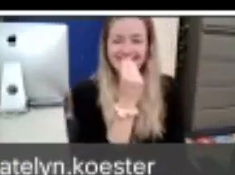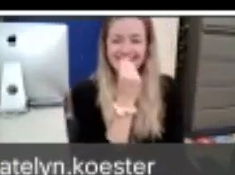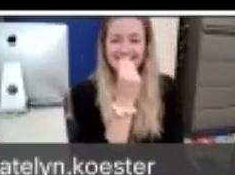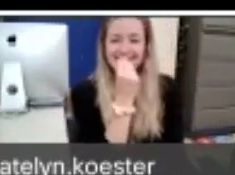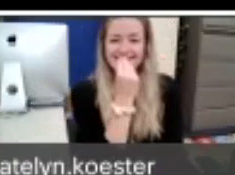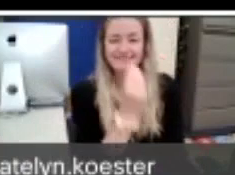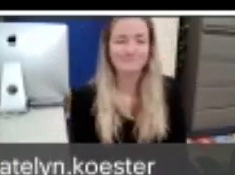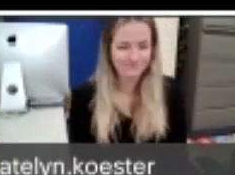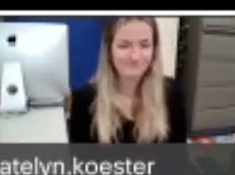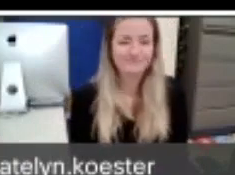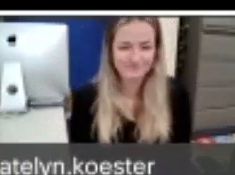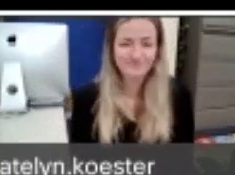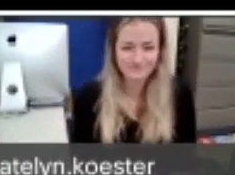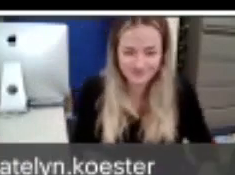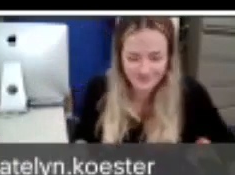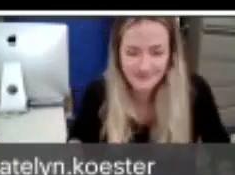eat.